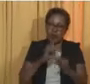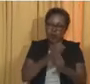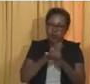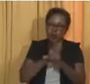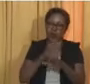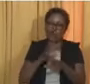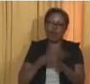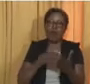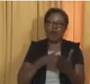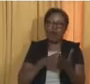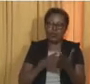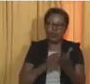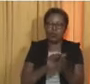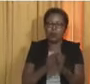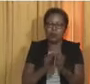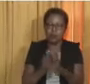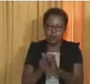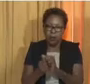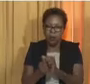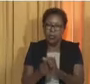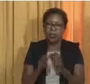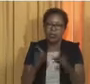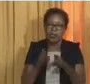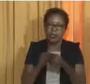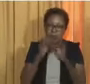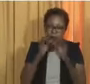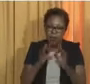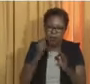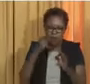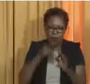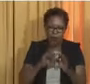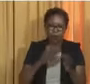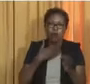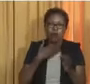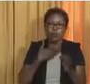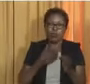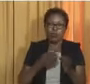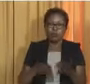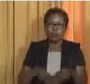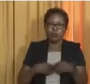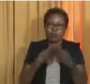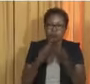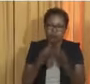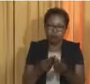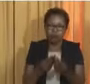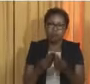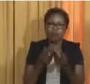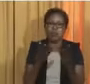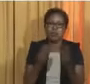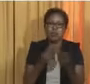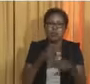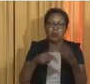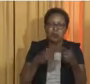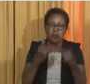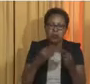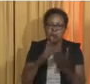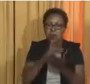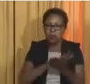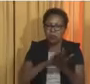And if it was their intention to provide for eternity clauses or the basic structure